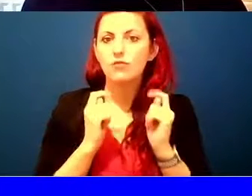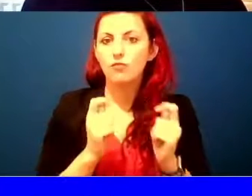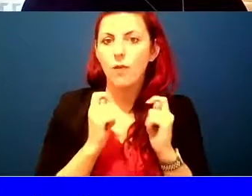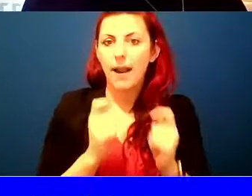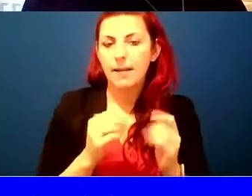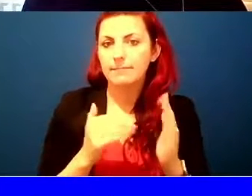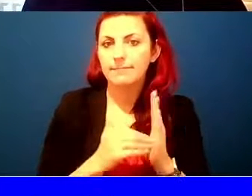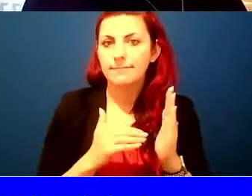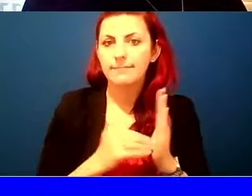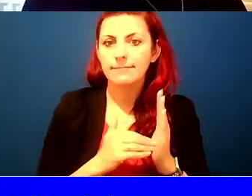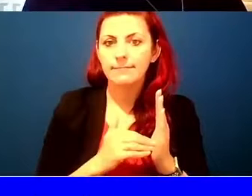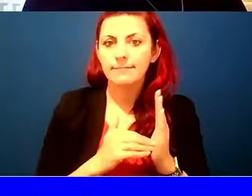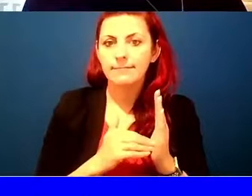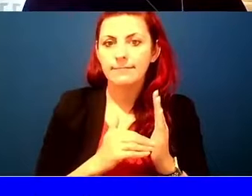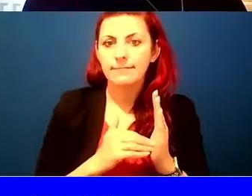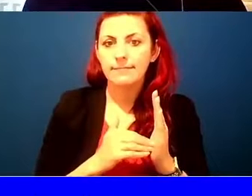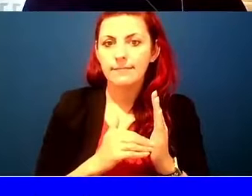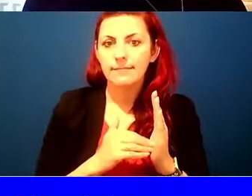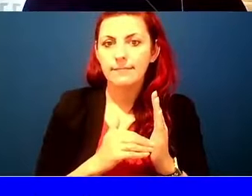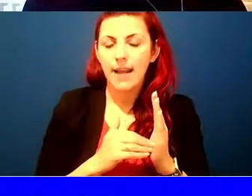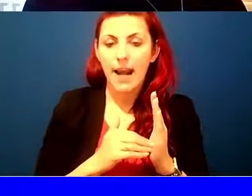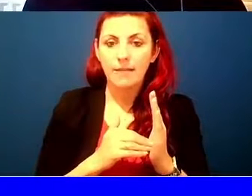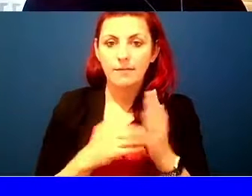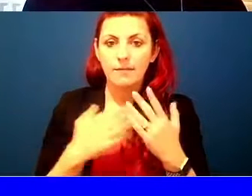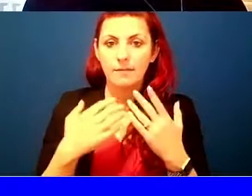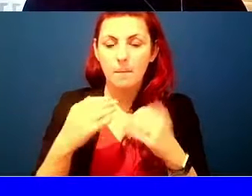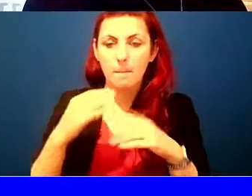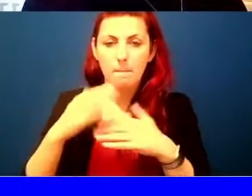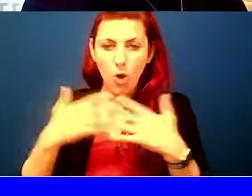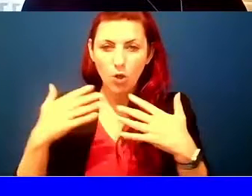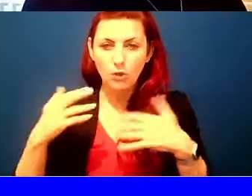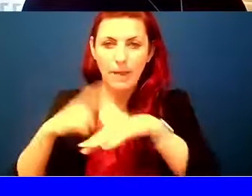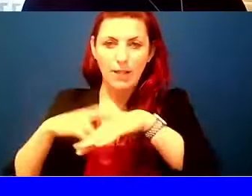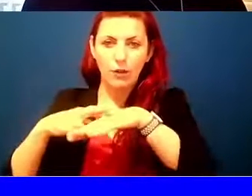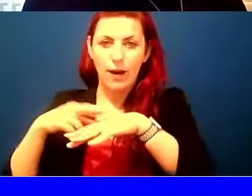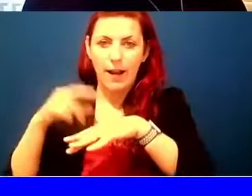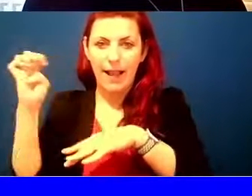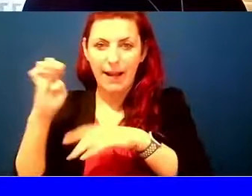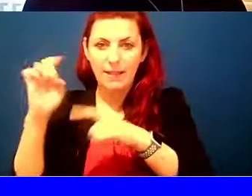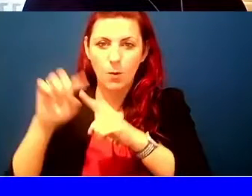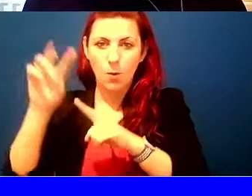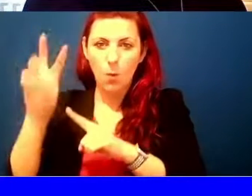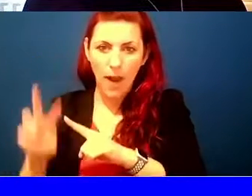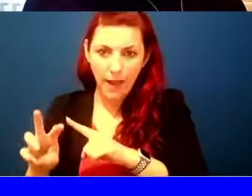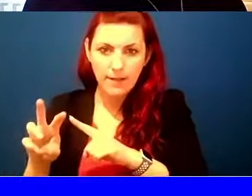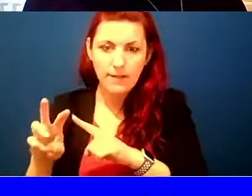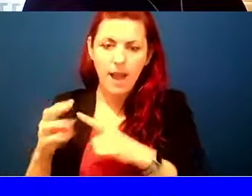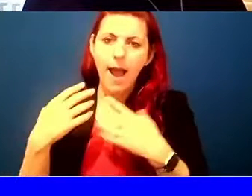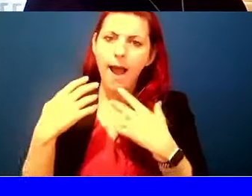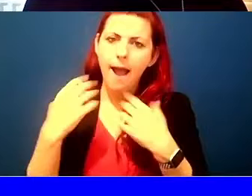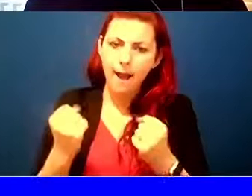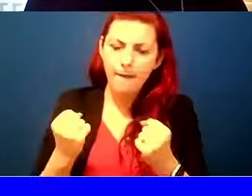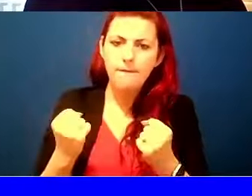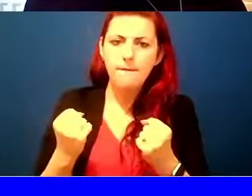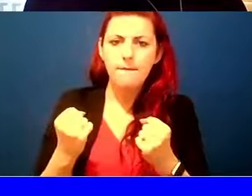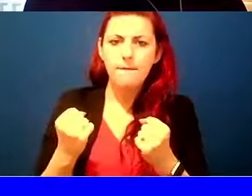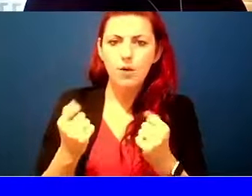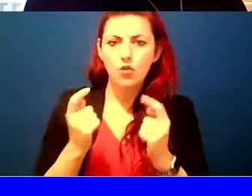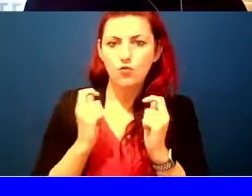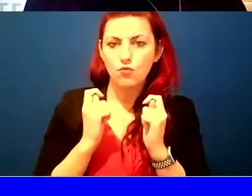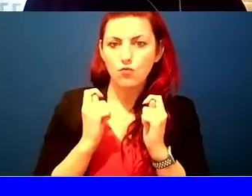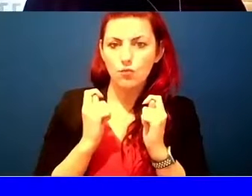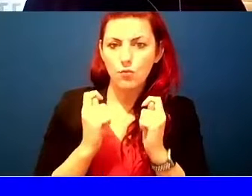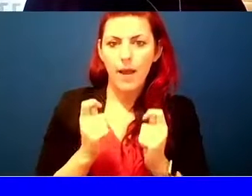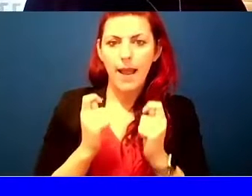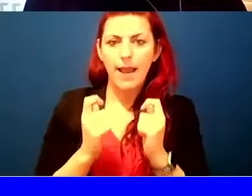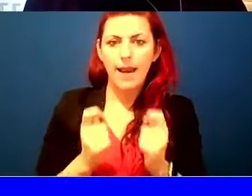there's a much more developed system in England and Wales. We do have training that is coming out